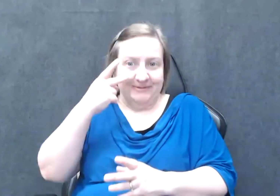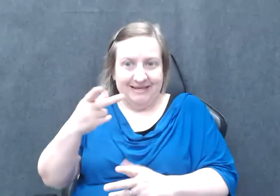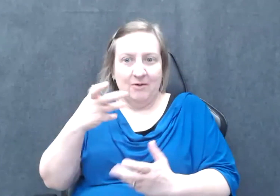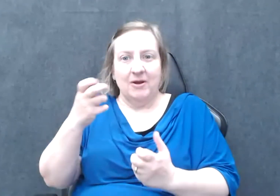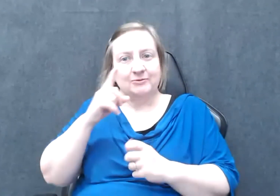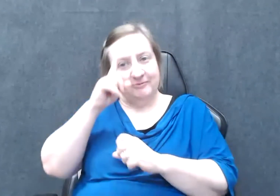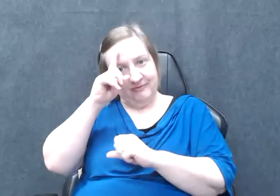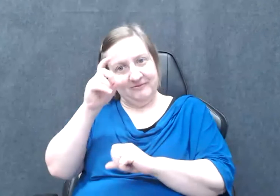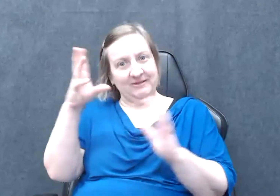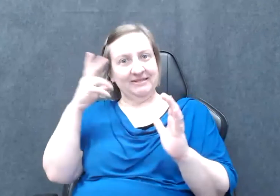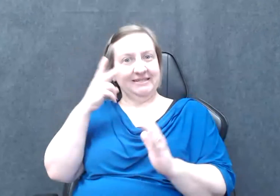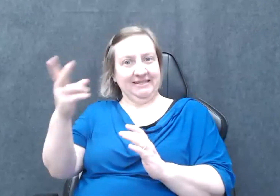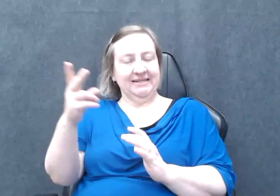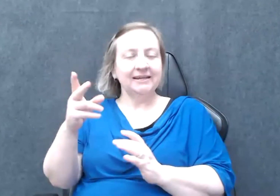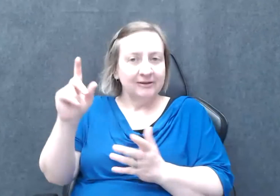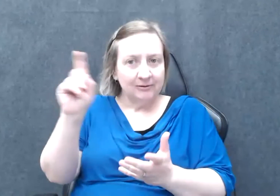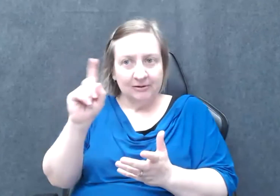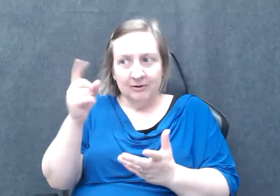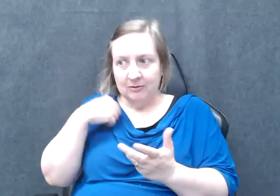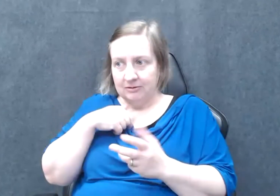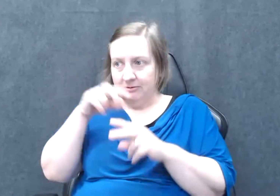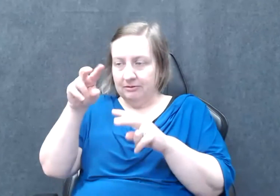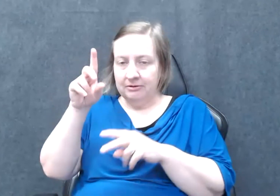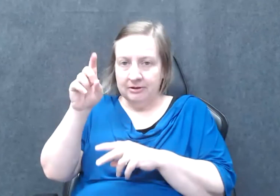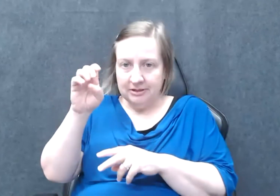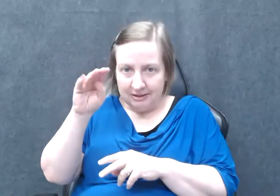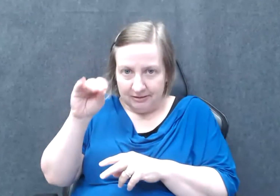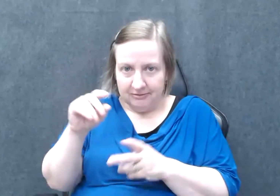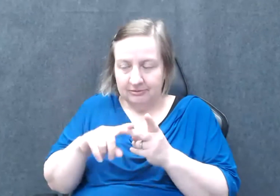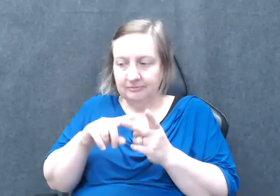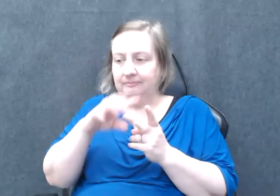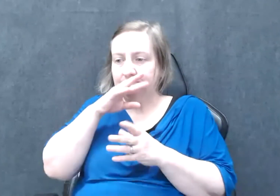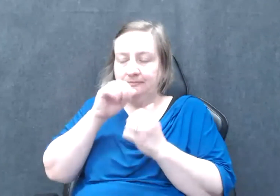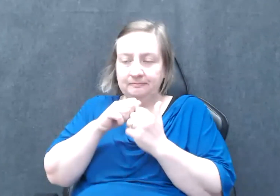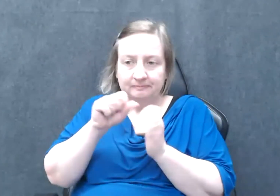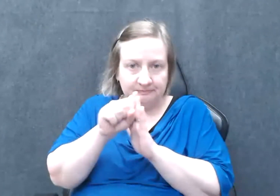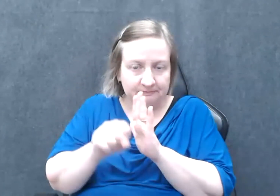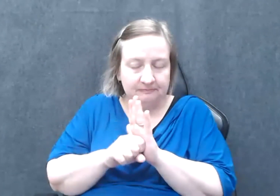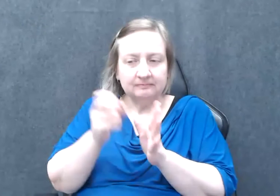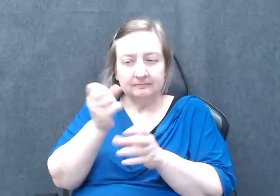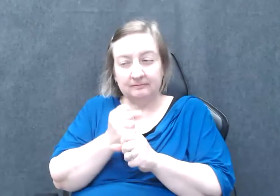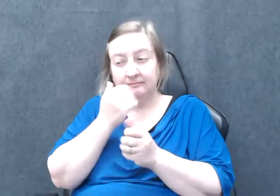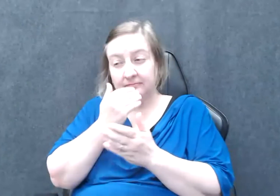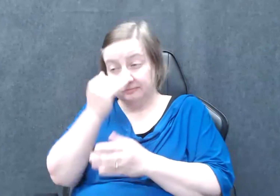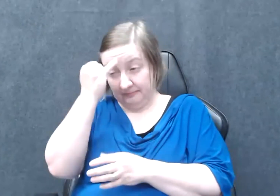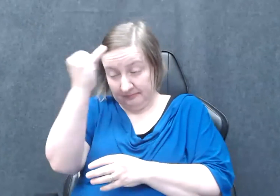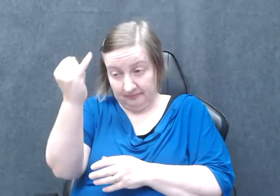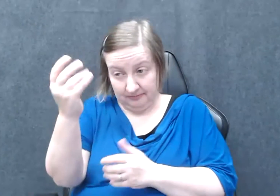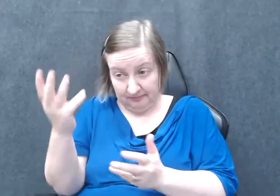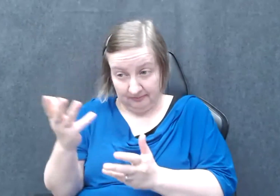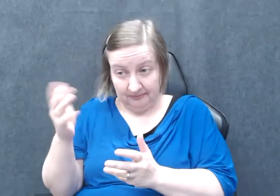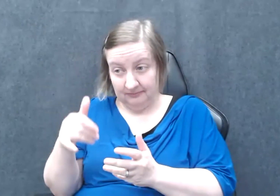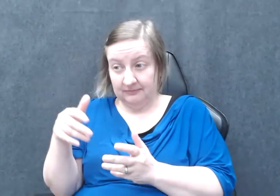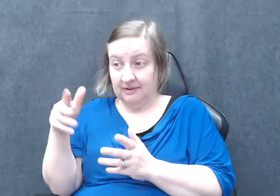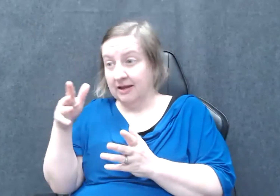visually see it. And we're you know, watching the demos and talking with the states and getting a really good idea of that flow